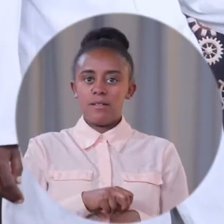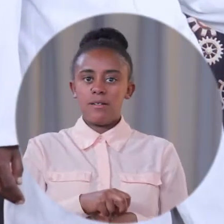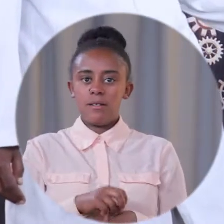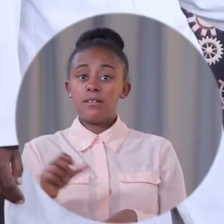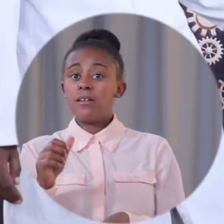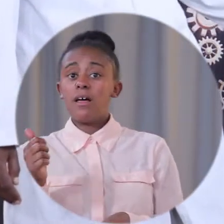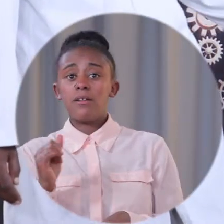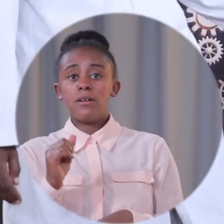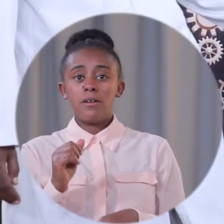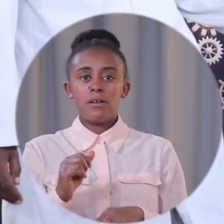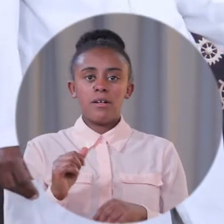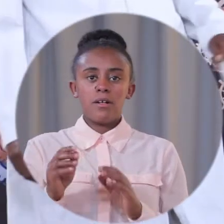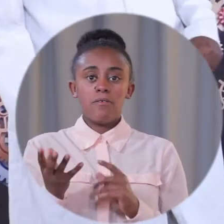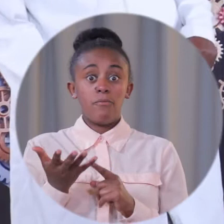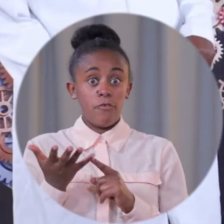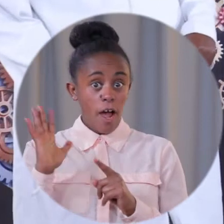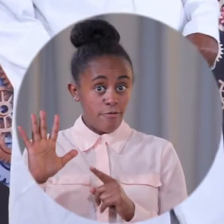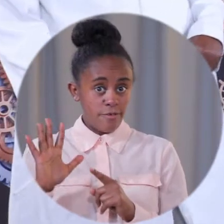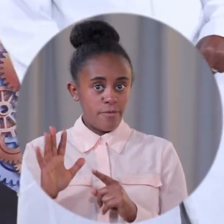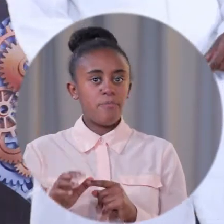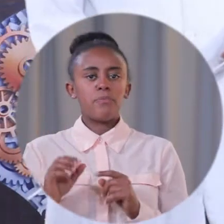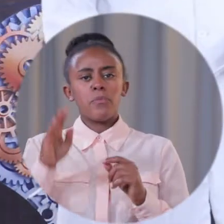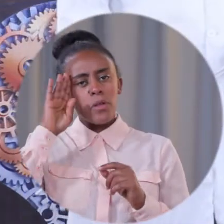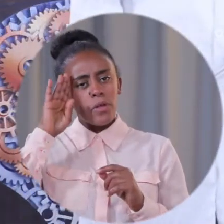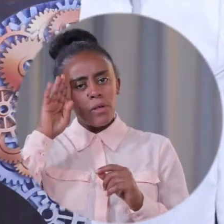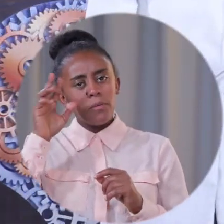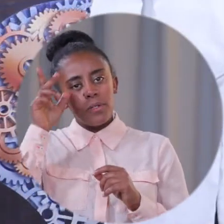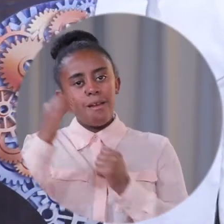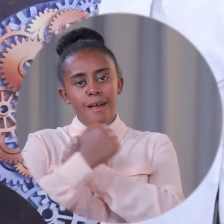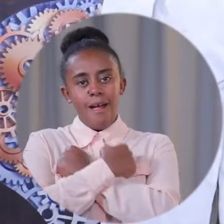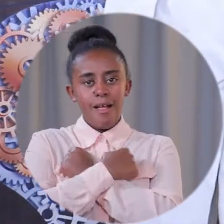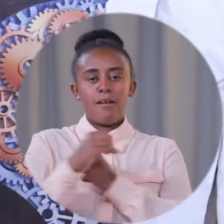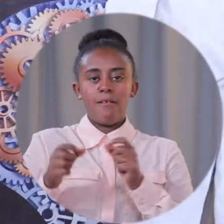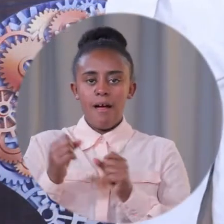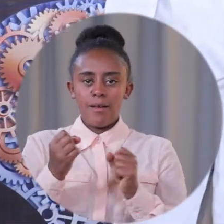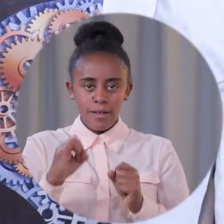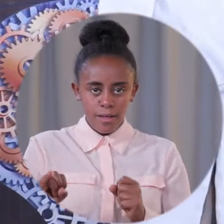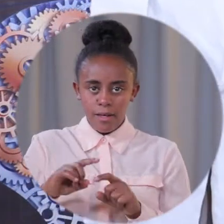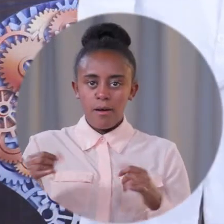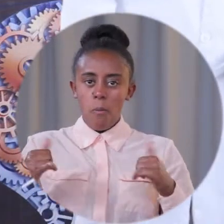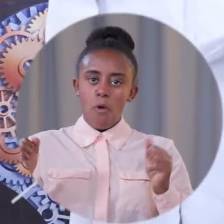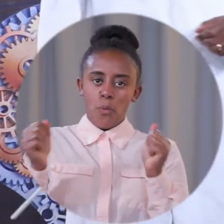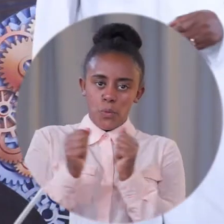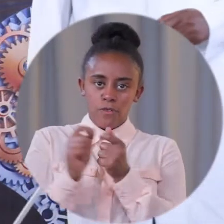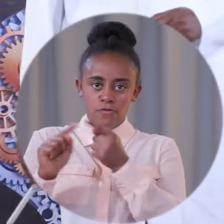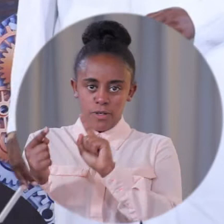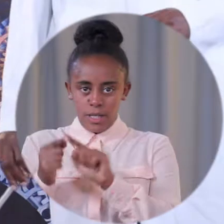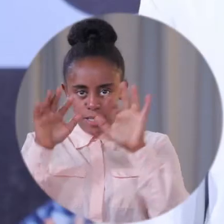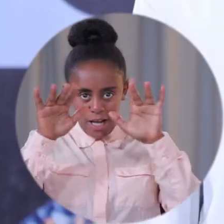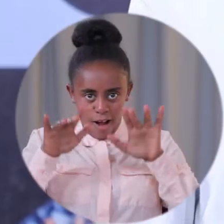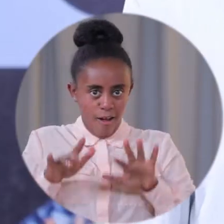The other one, number 5, Berhanu's brother likes running and playing with his friends in the